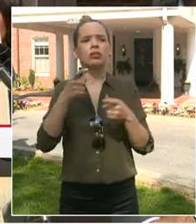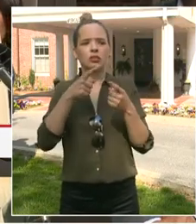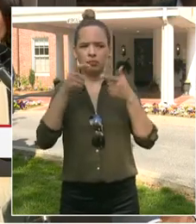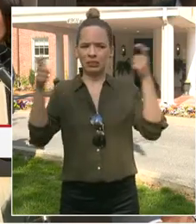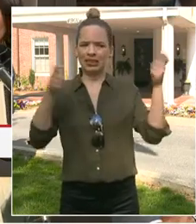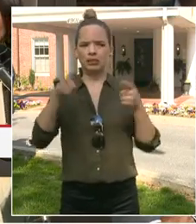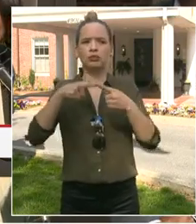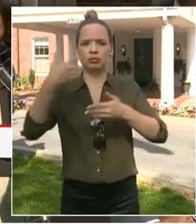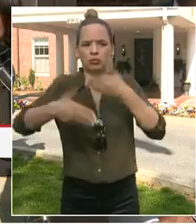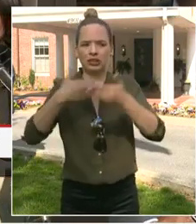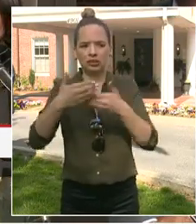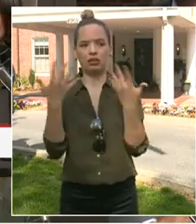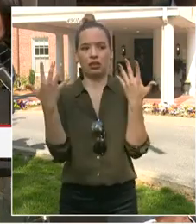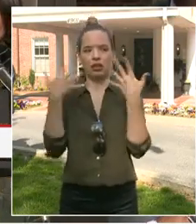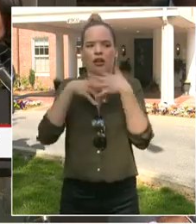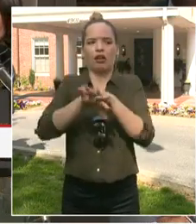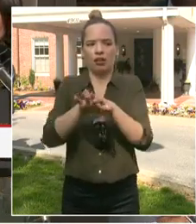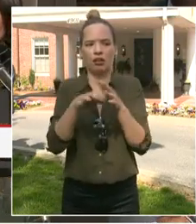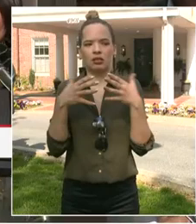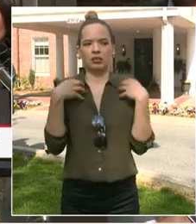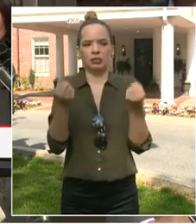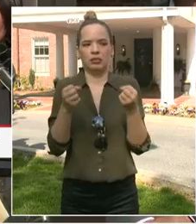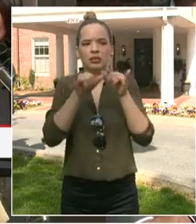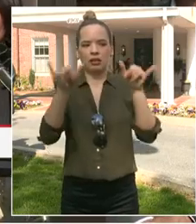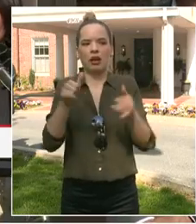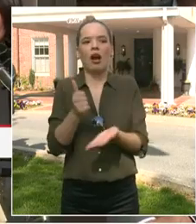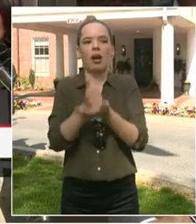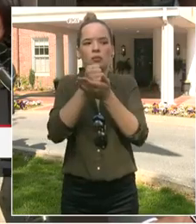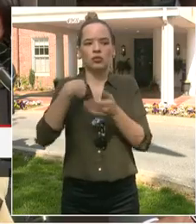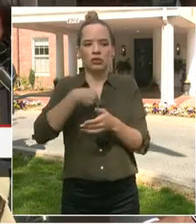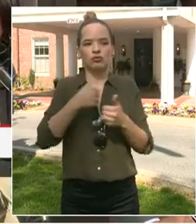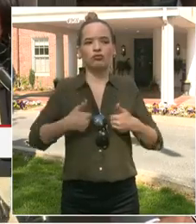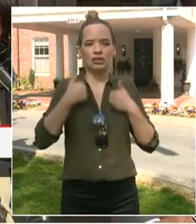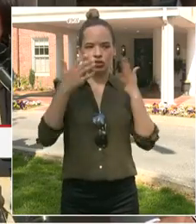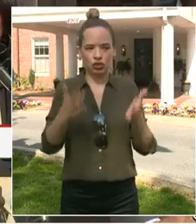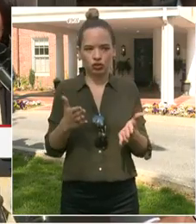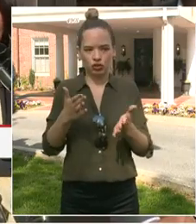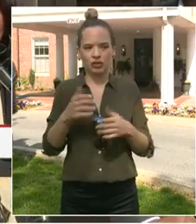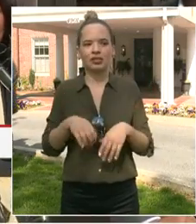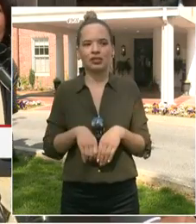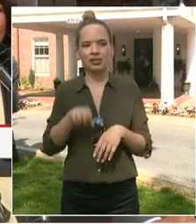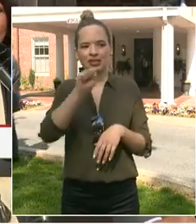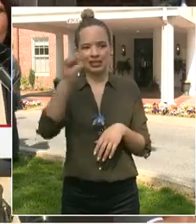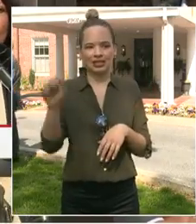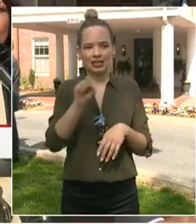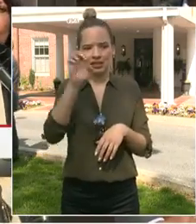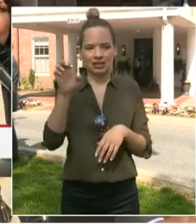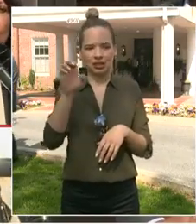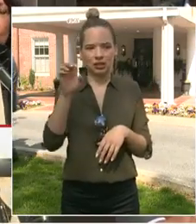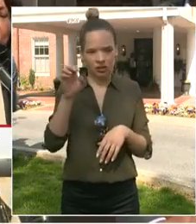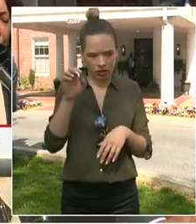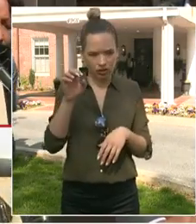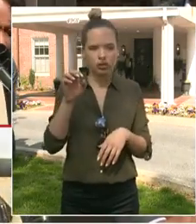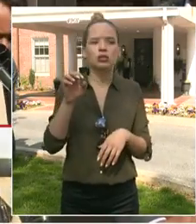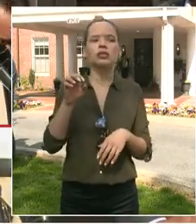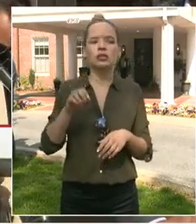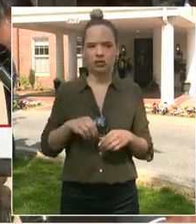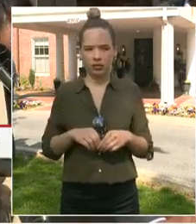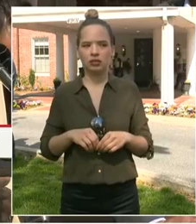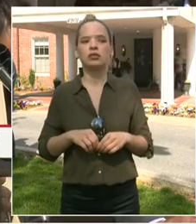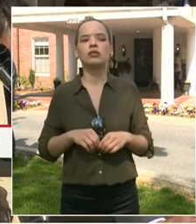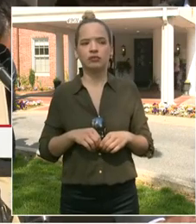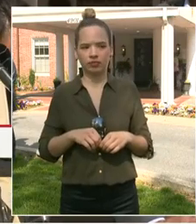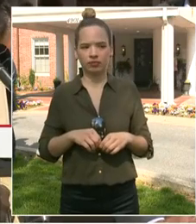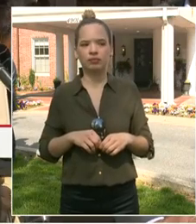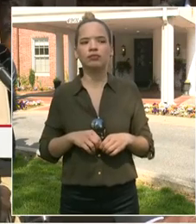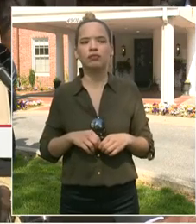health system that would serve our residents of Southeast DC. So I say that and share all of that to just emphasize that while we